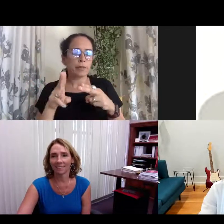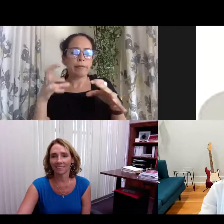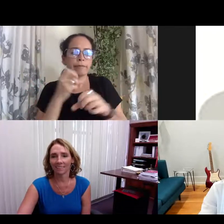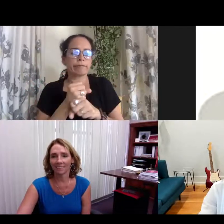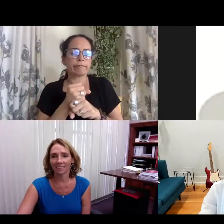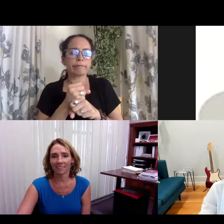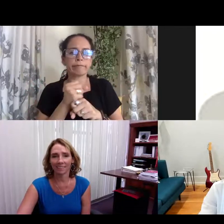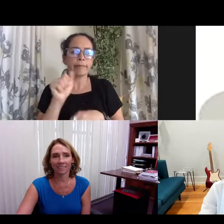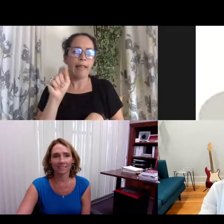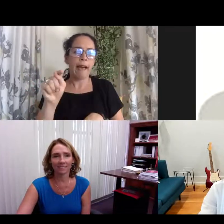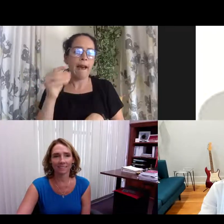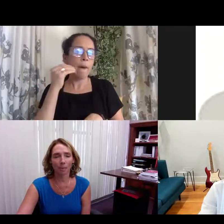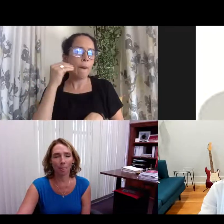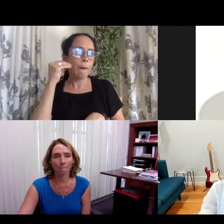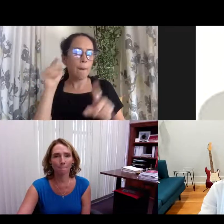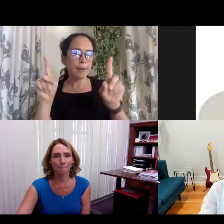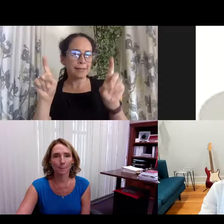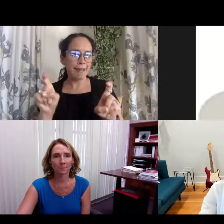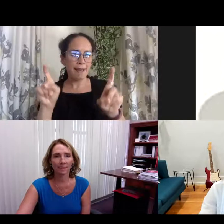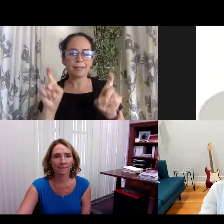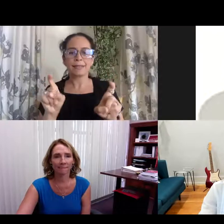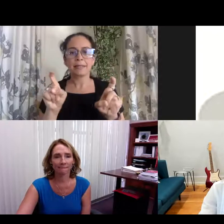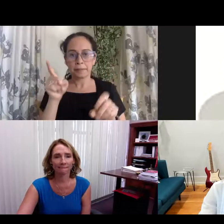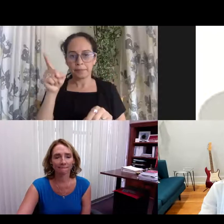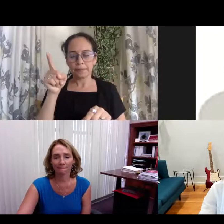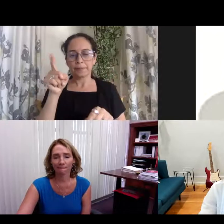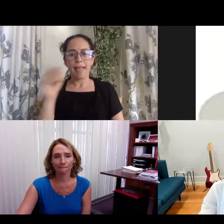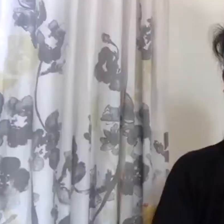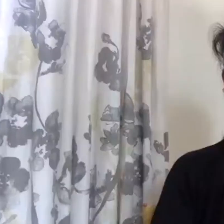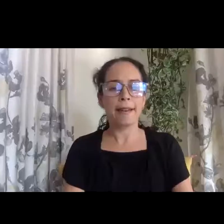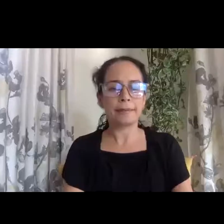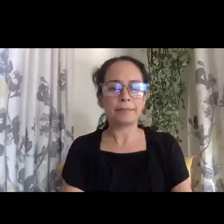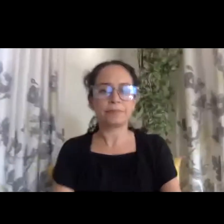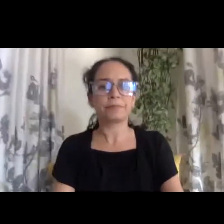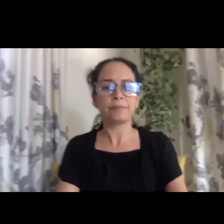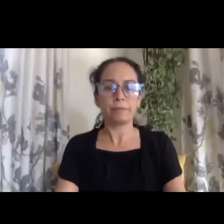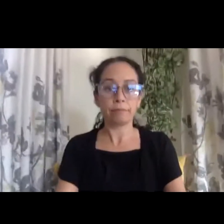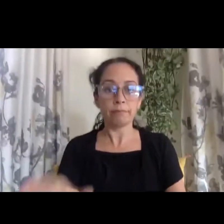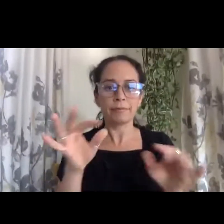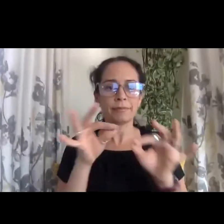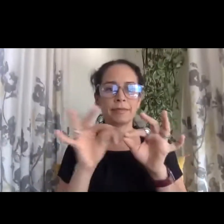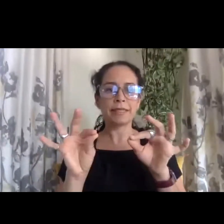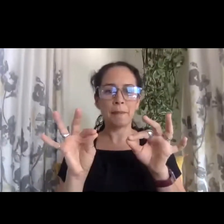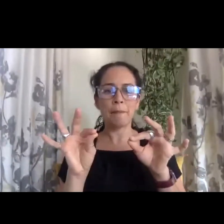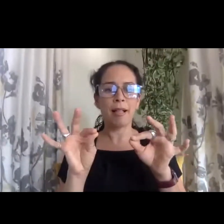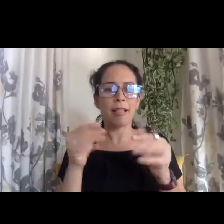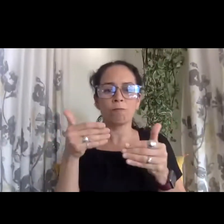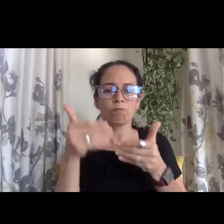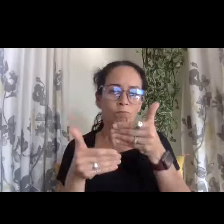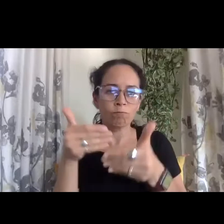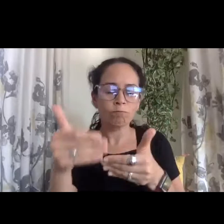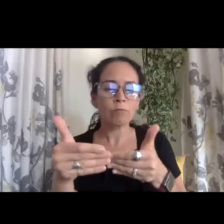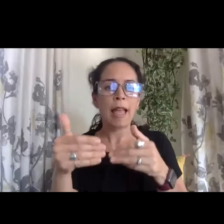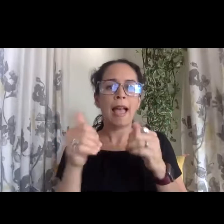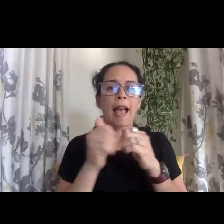the at-home test and the simple steps for doing the test at home and how to upload your